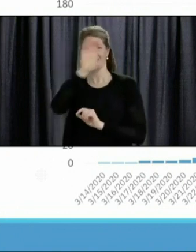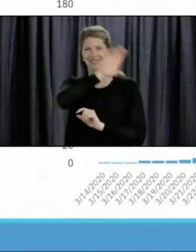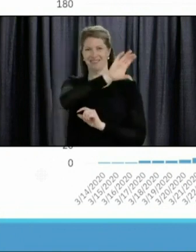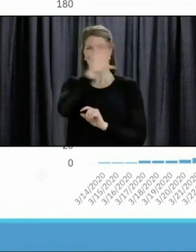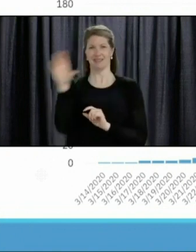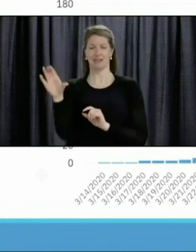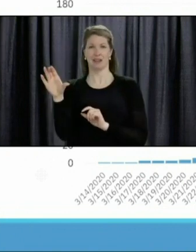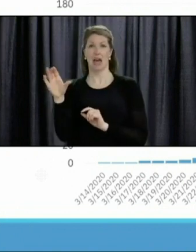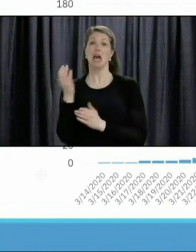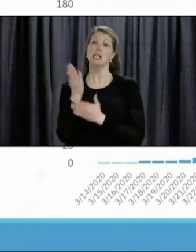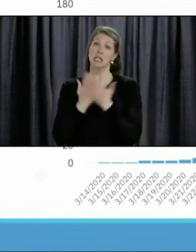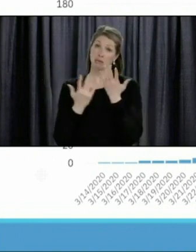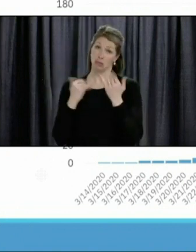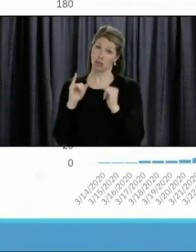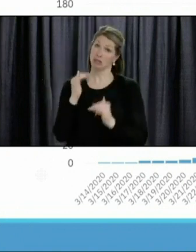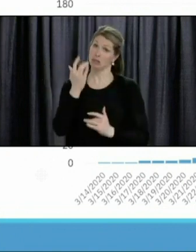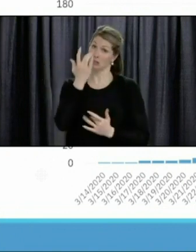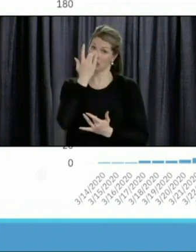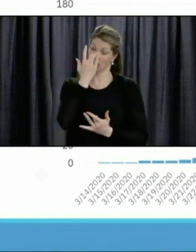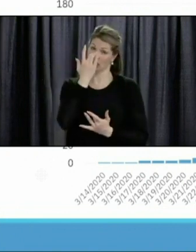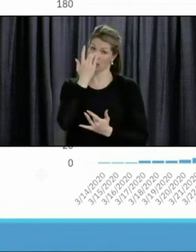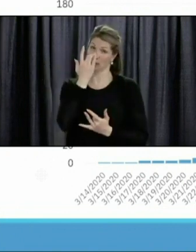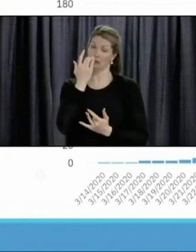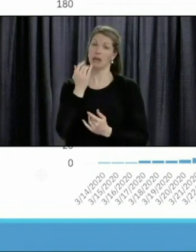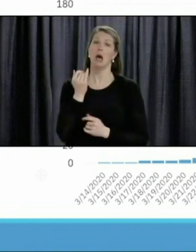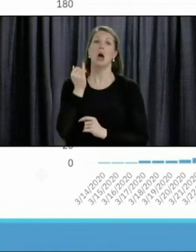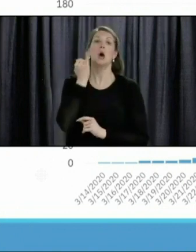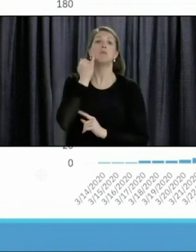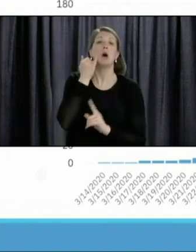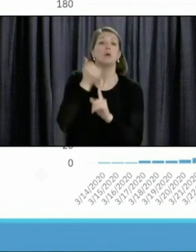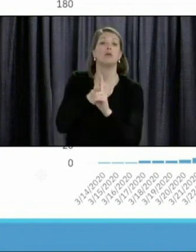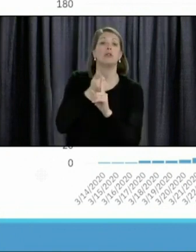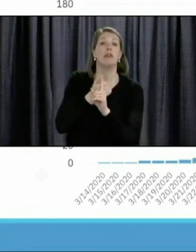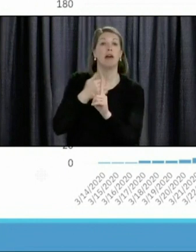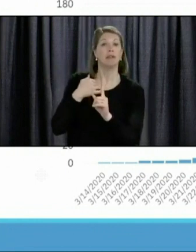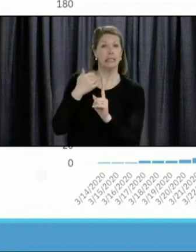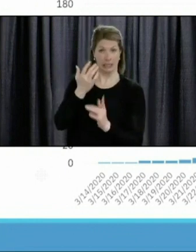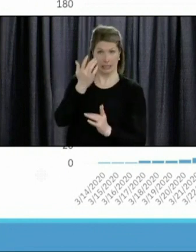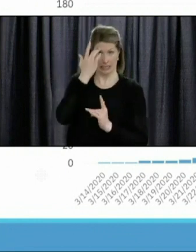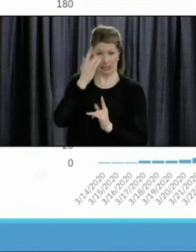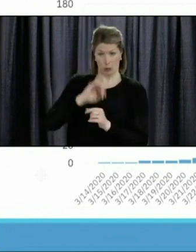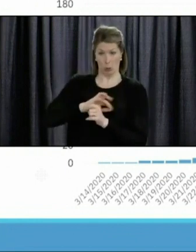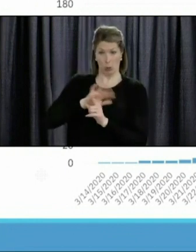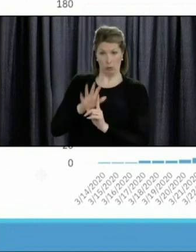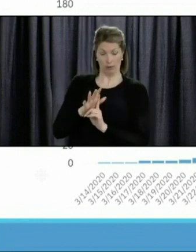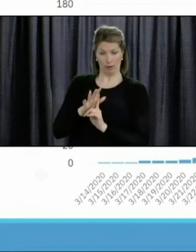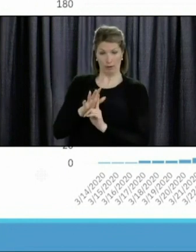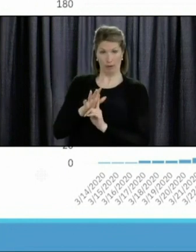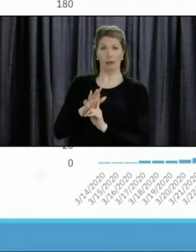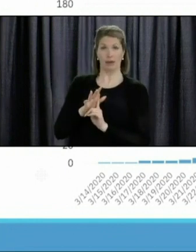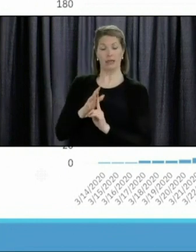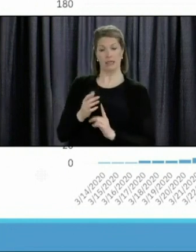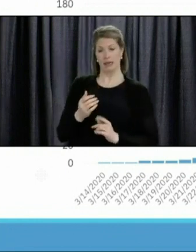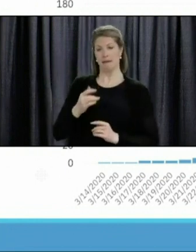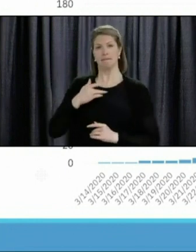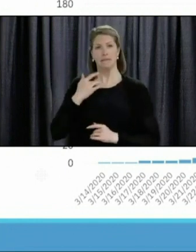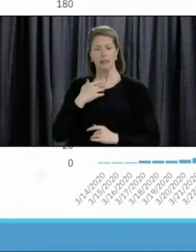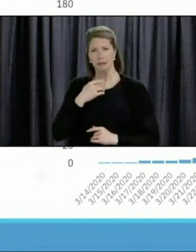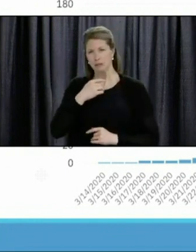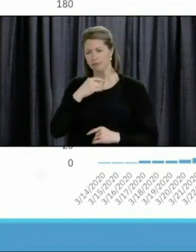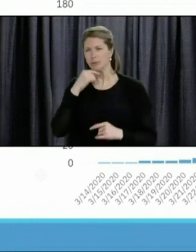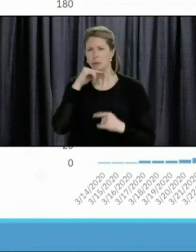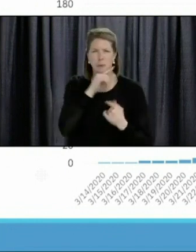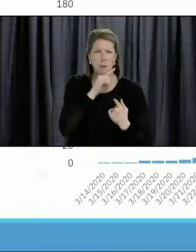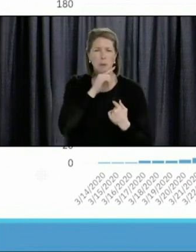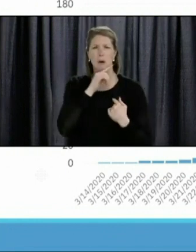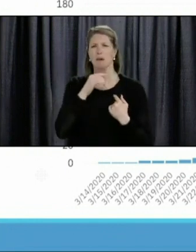COVID-19, just let you know that 90% of Newfoundlanders, even though you're having symptoms, and it's quite an anxiety-provoking event, do